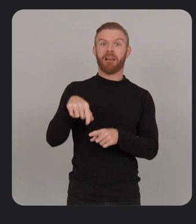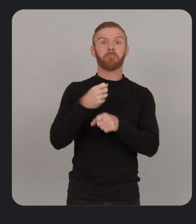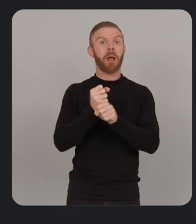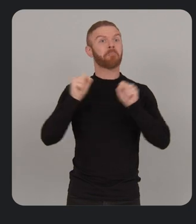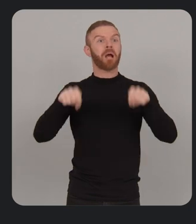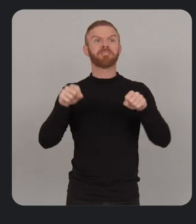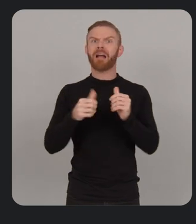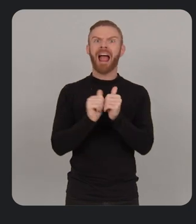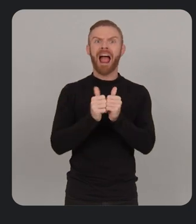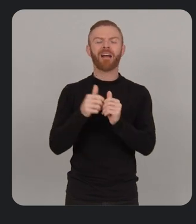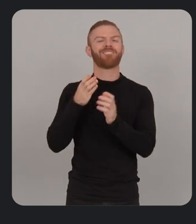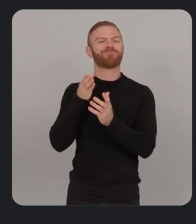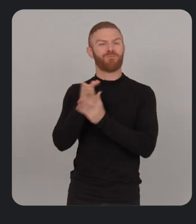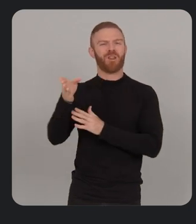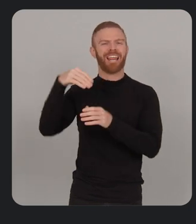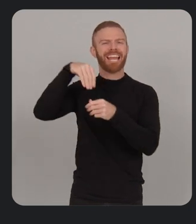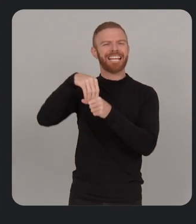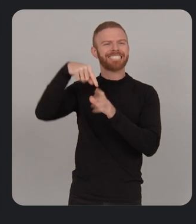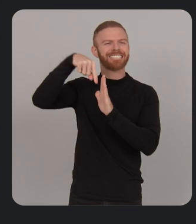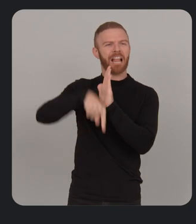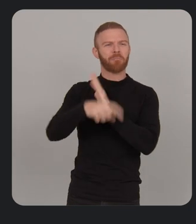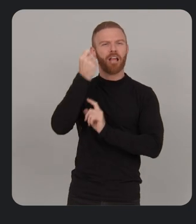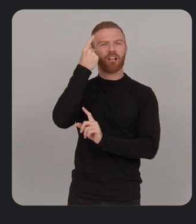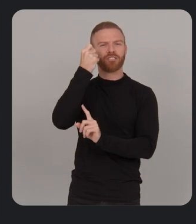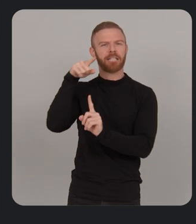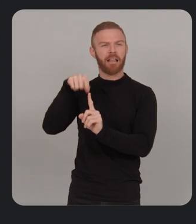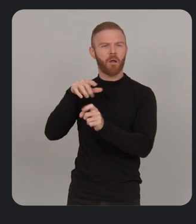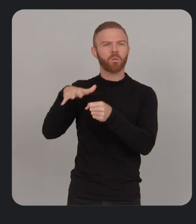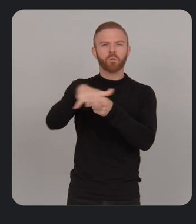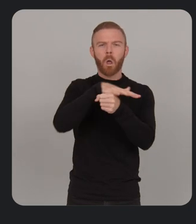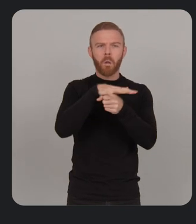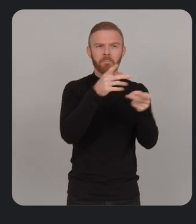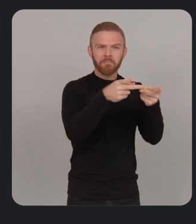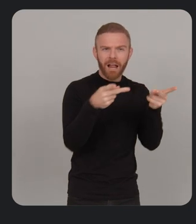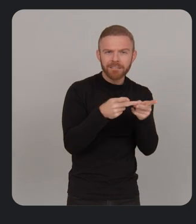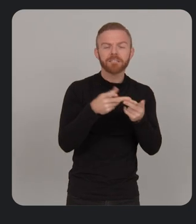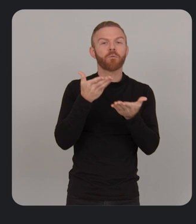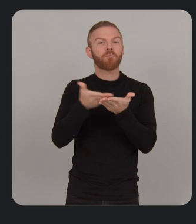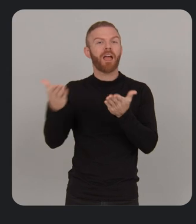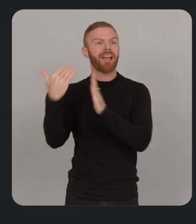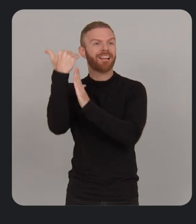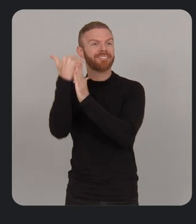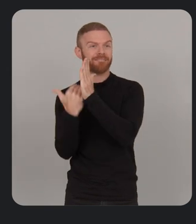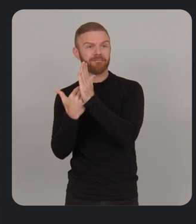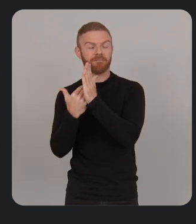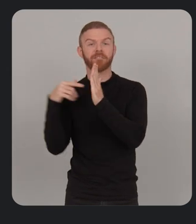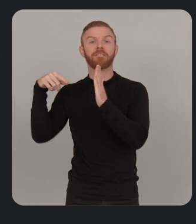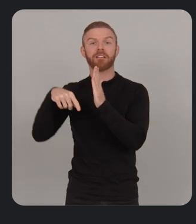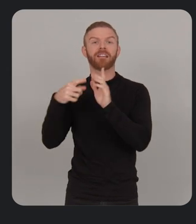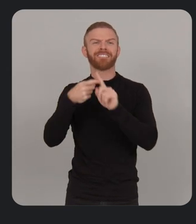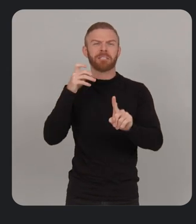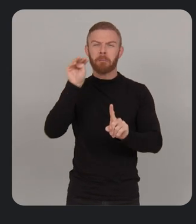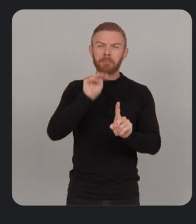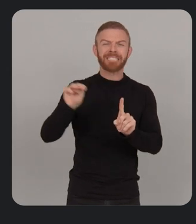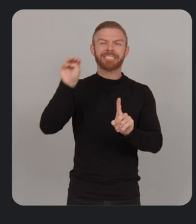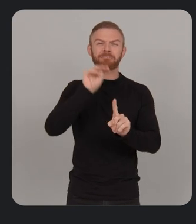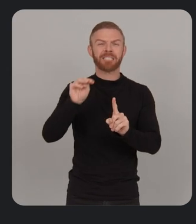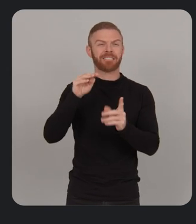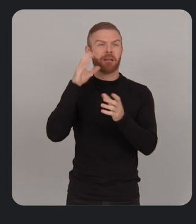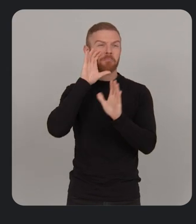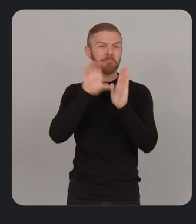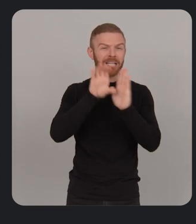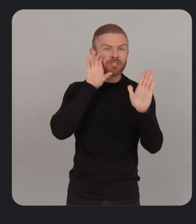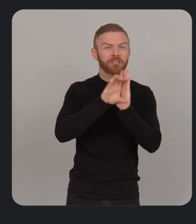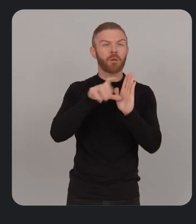possible by our in-depth understanding of local places and product inventory, informed by the millions of images and reviews on the